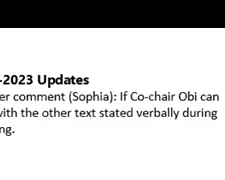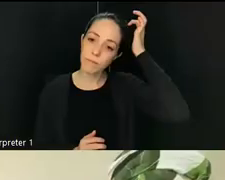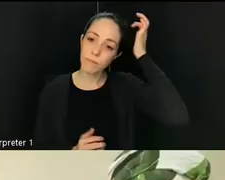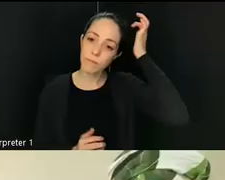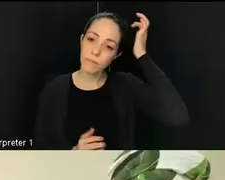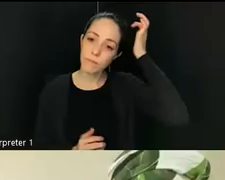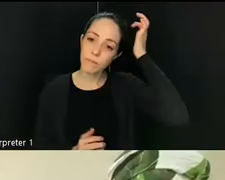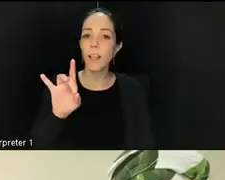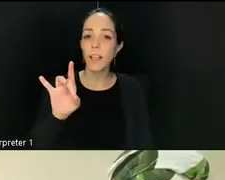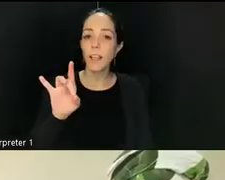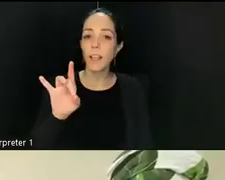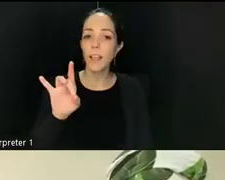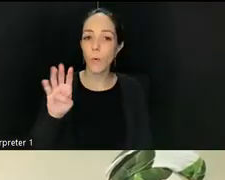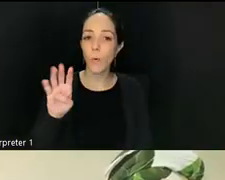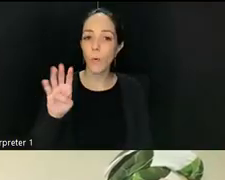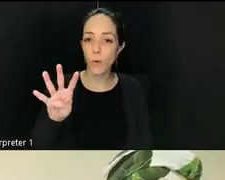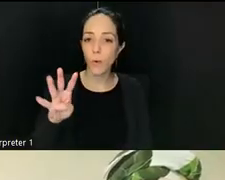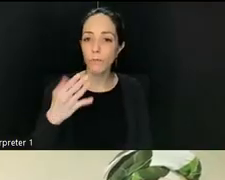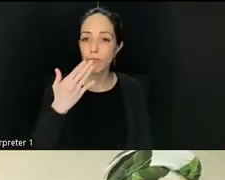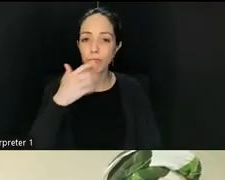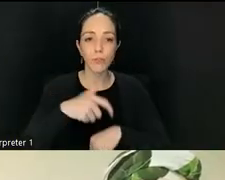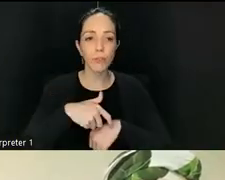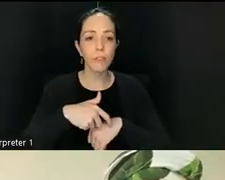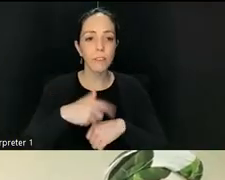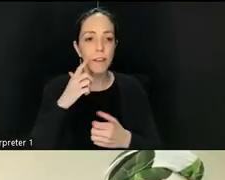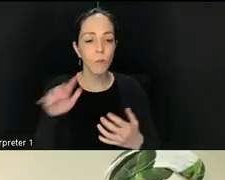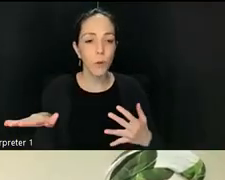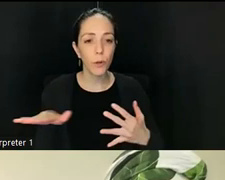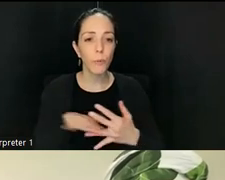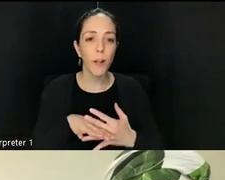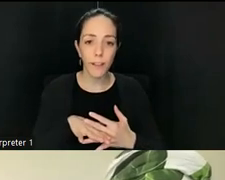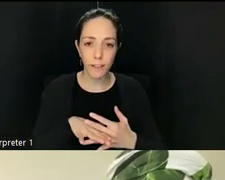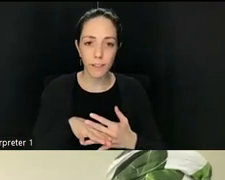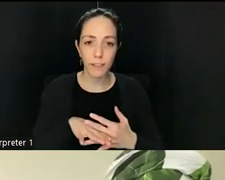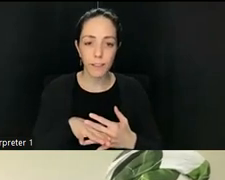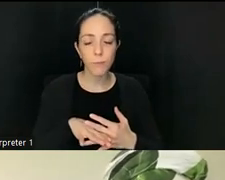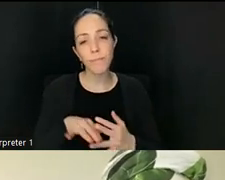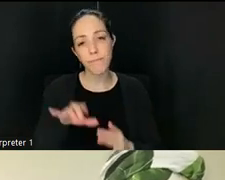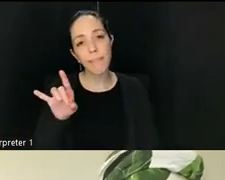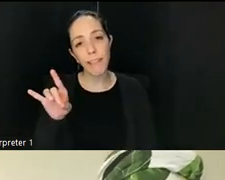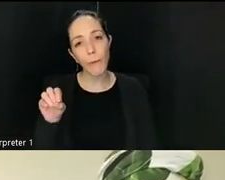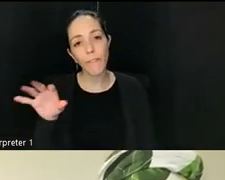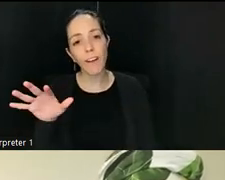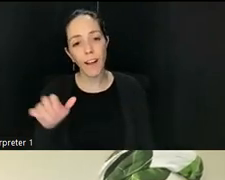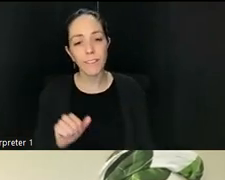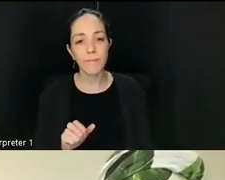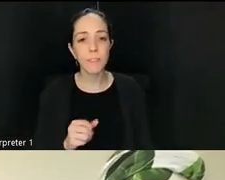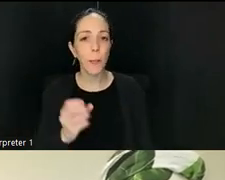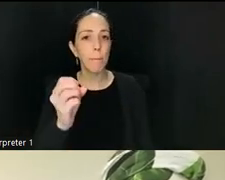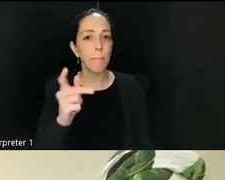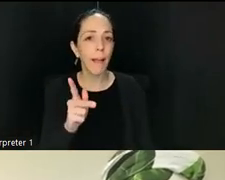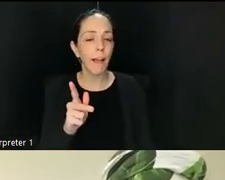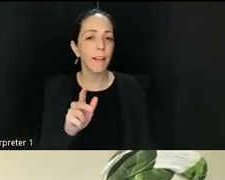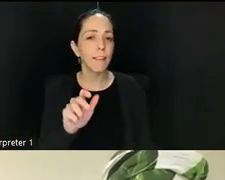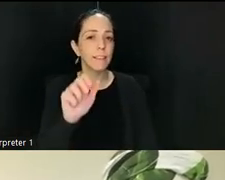8:04. I think this is a good time for us to take a break. Well, now it's 8:05. So see you all back in about